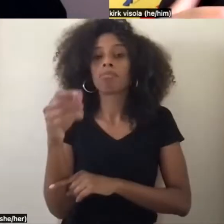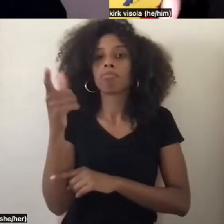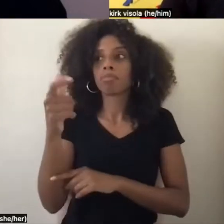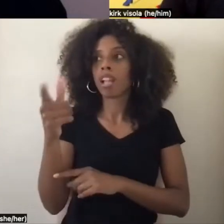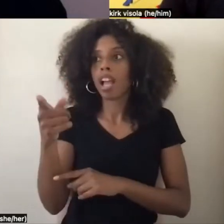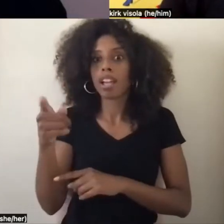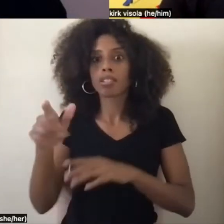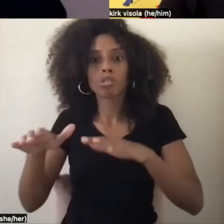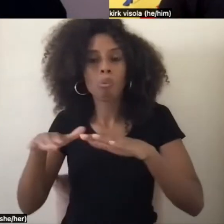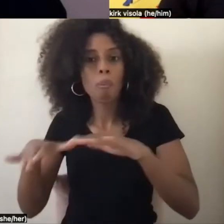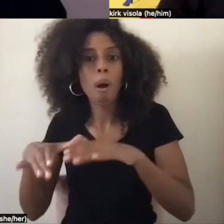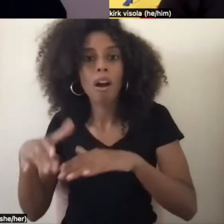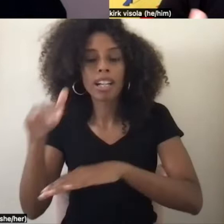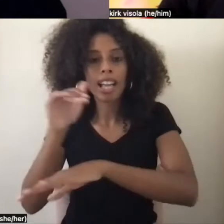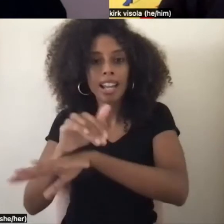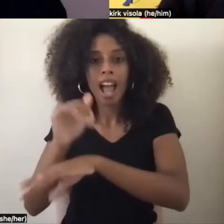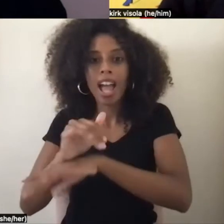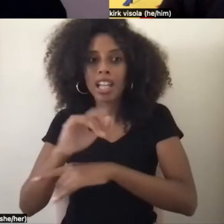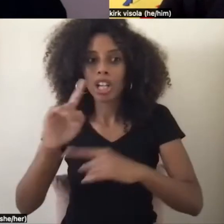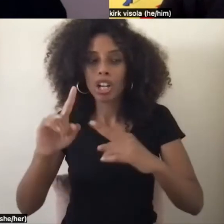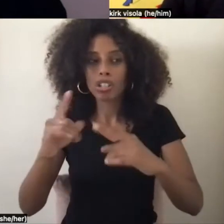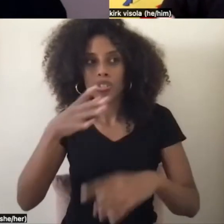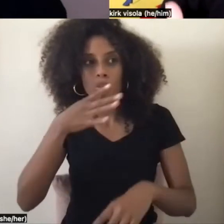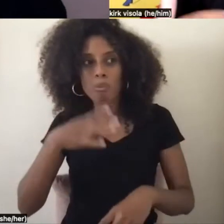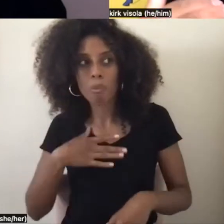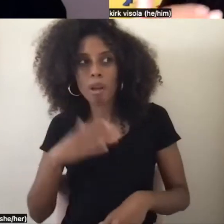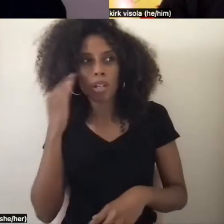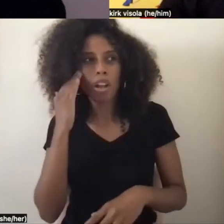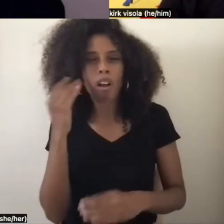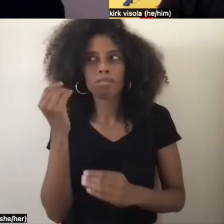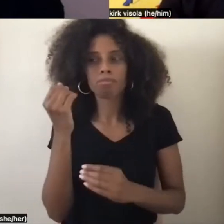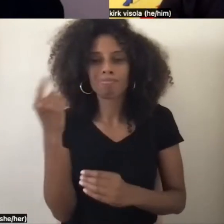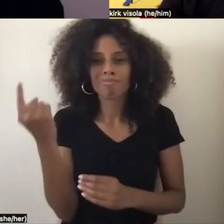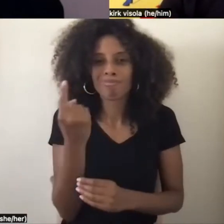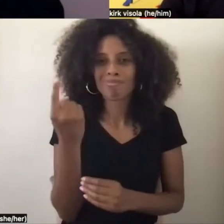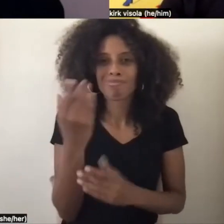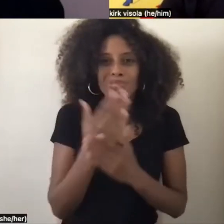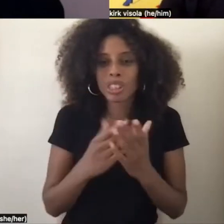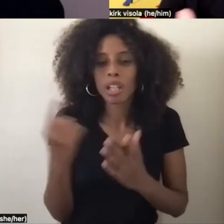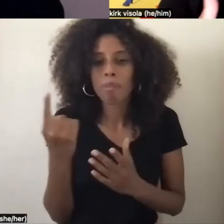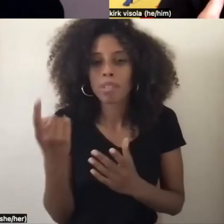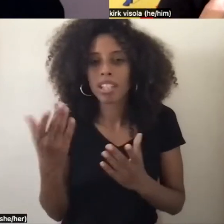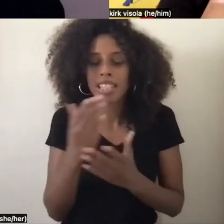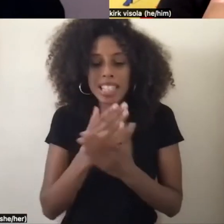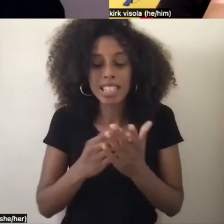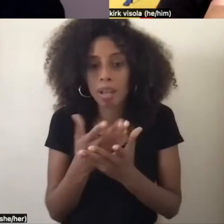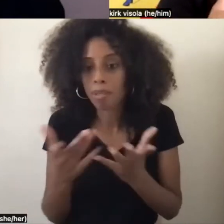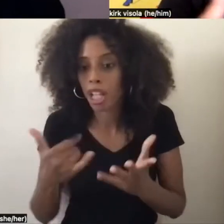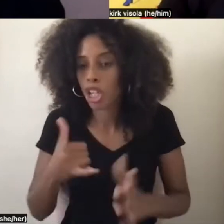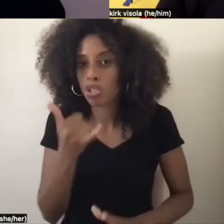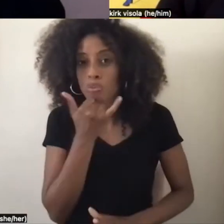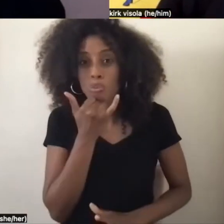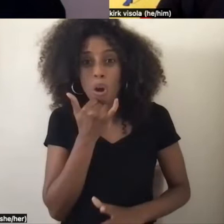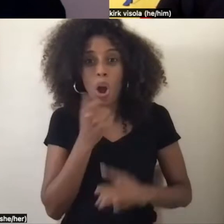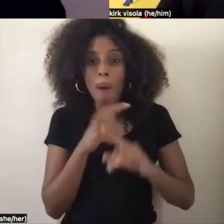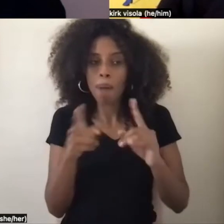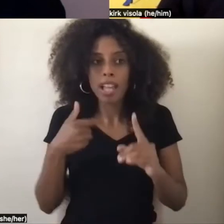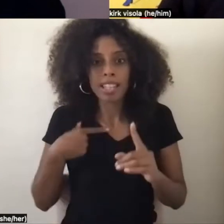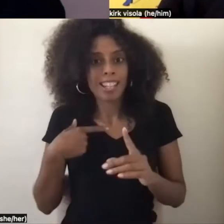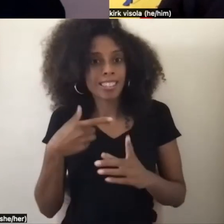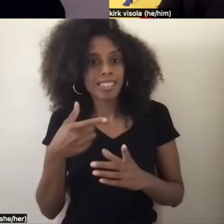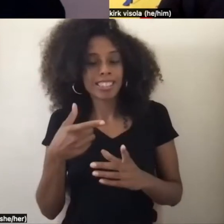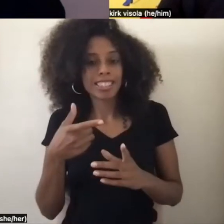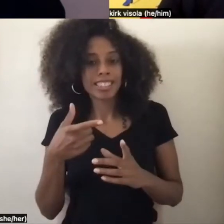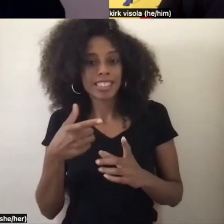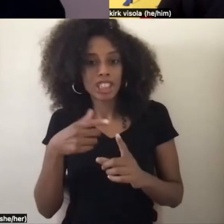it, usually. There's domestic situations, and I'm trying to woman-splain to you, sorry. But there's situations where there's